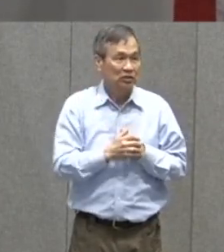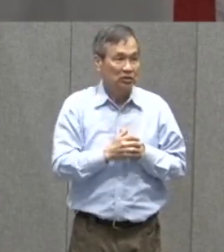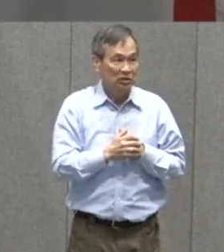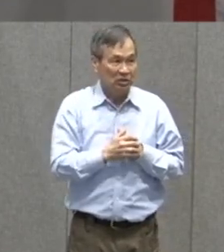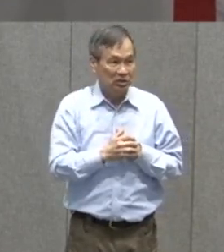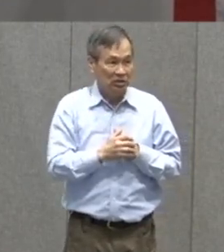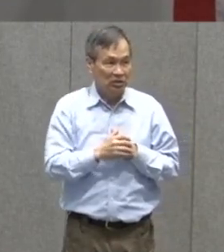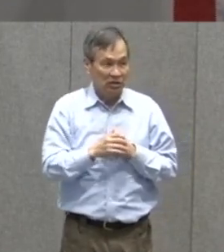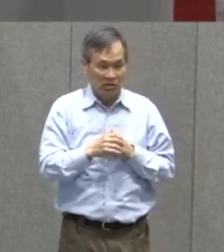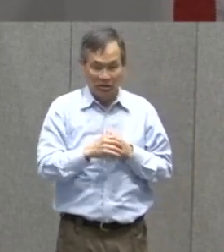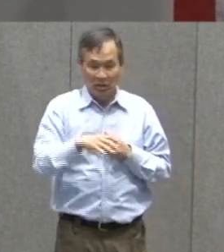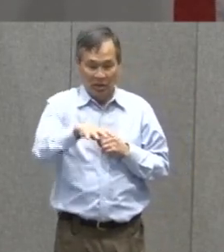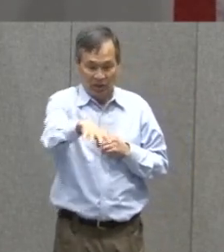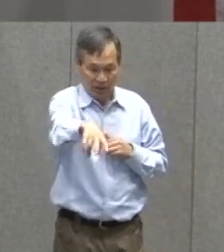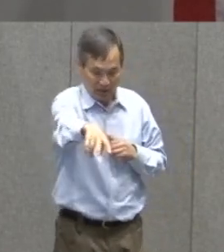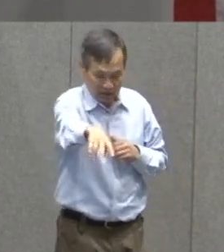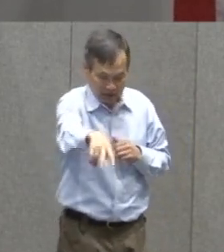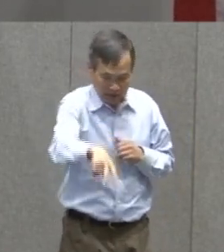pattern.